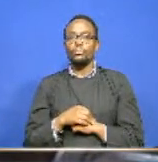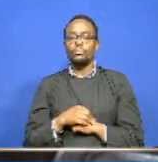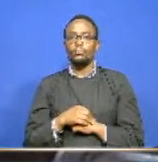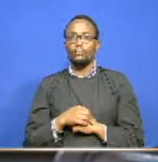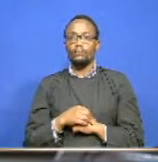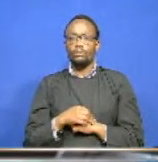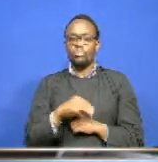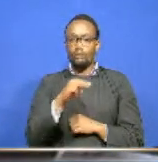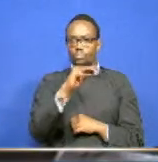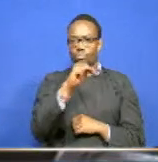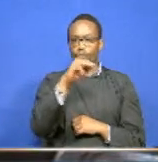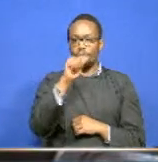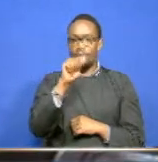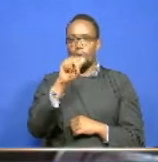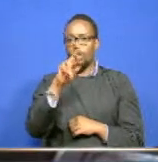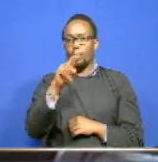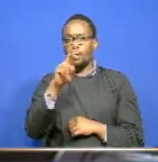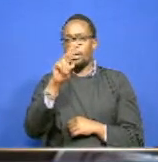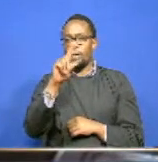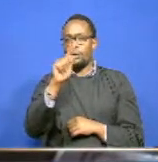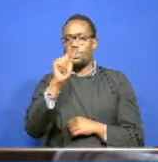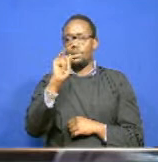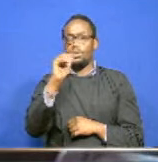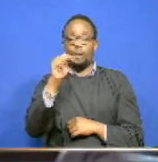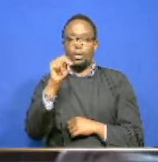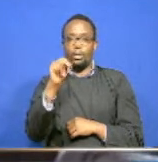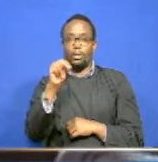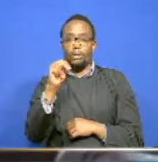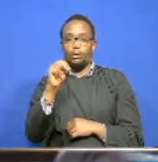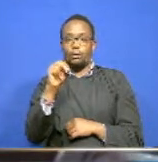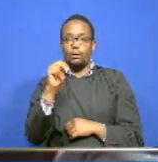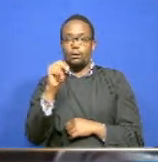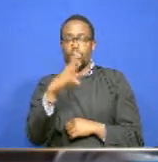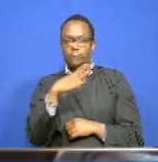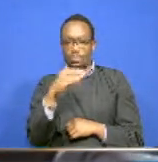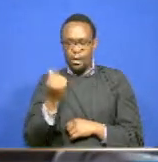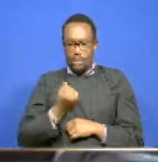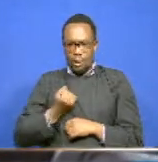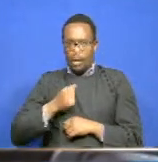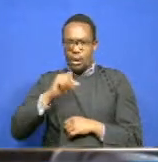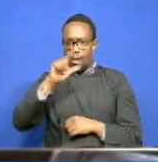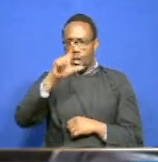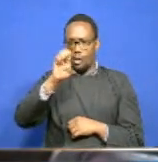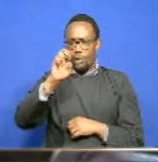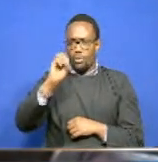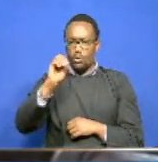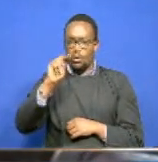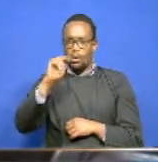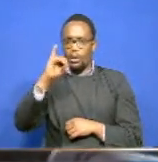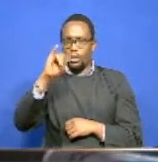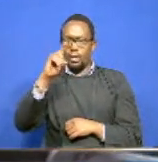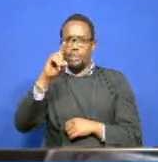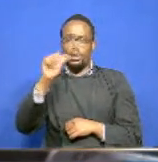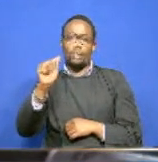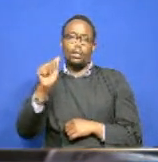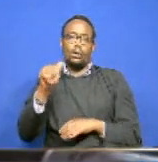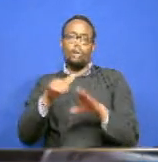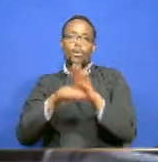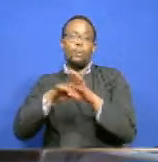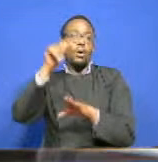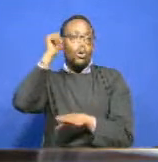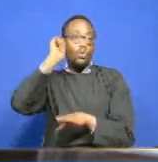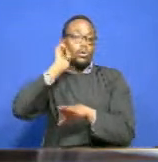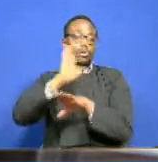between Martin Ngati Ndeti of AIC Ngong Road and Leonida Achieng Kombo of All Saints